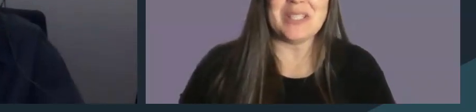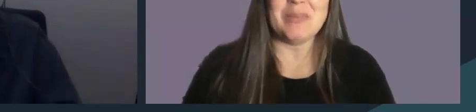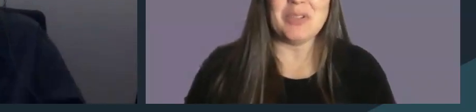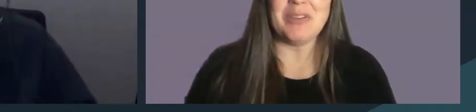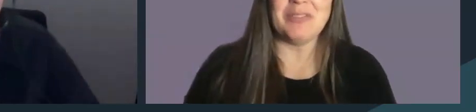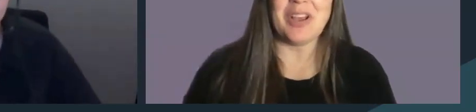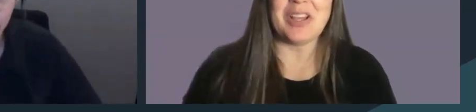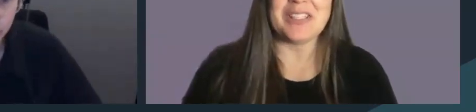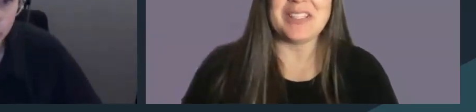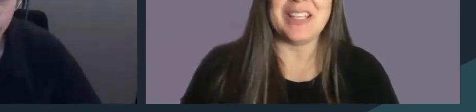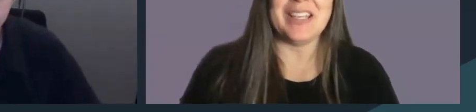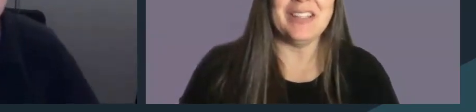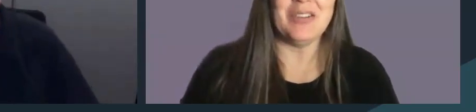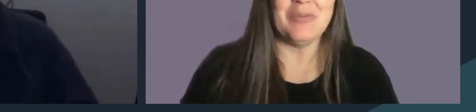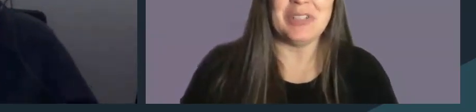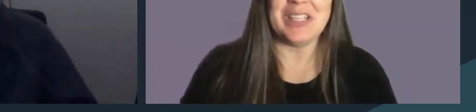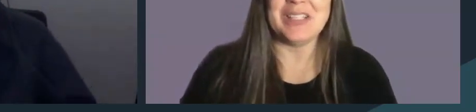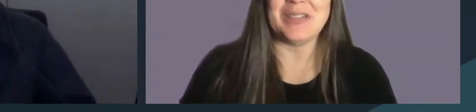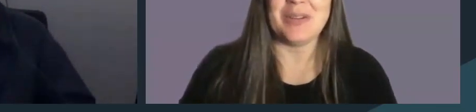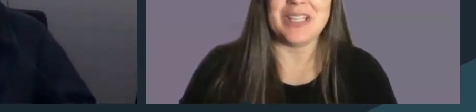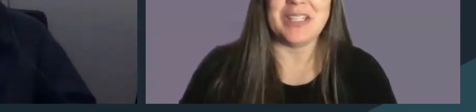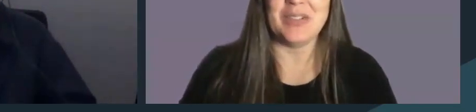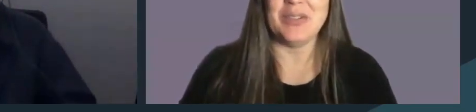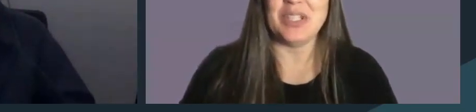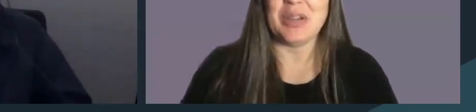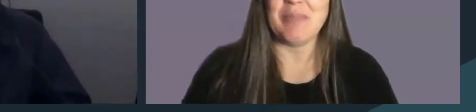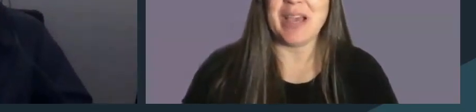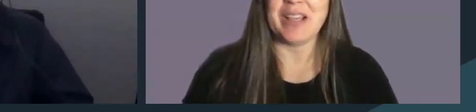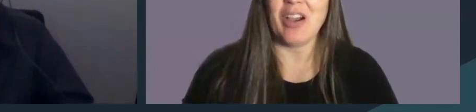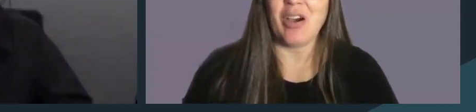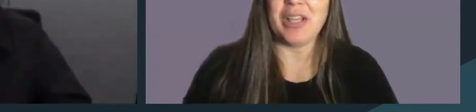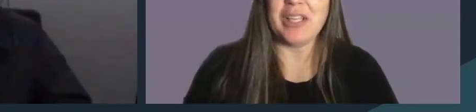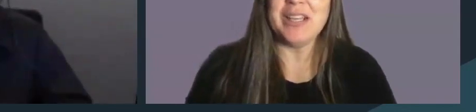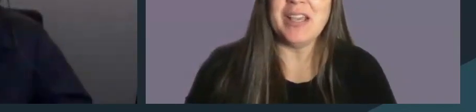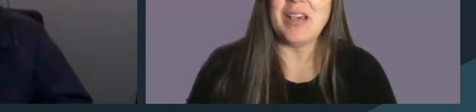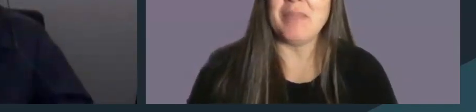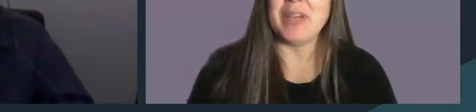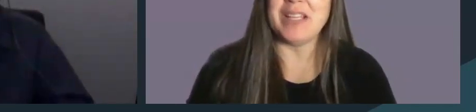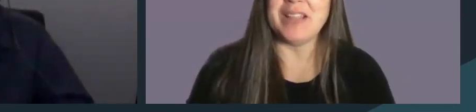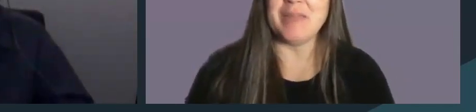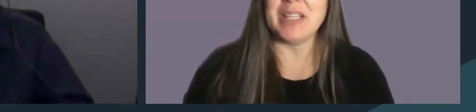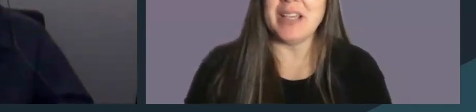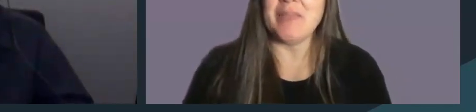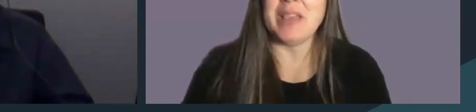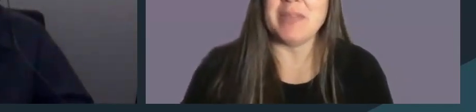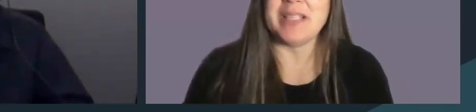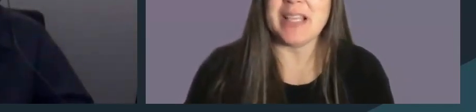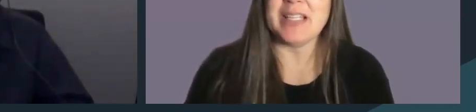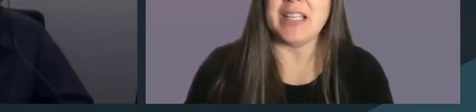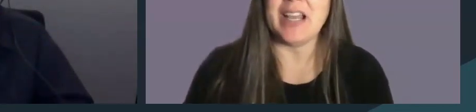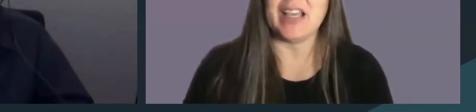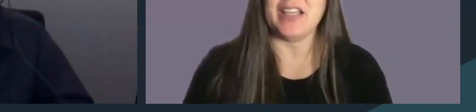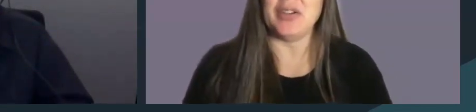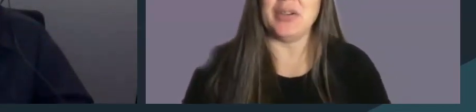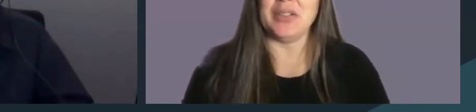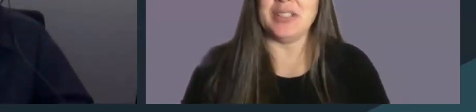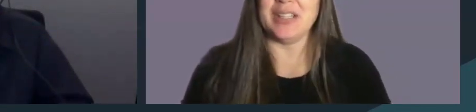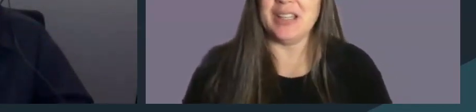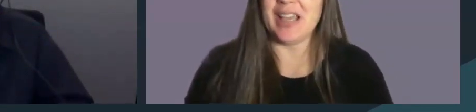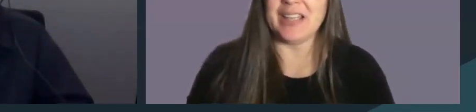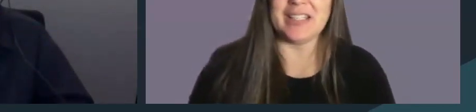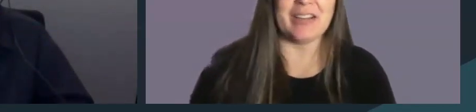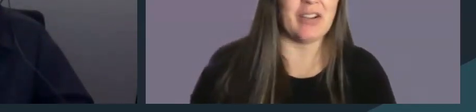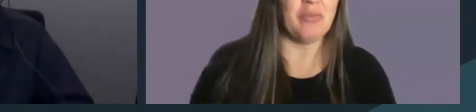Unfortunately, we seem to have lost Ian. Hopefully he's going to jump back on. But in the meantime, maybe Sandy and I